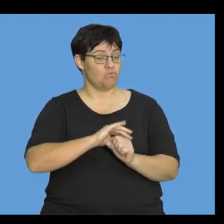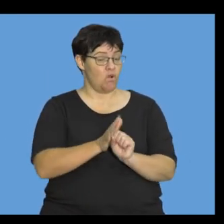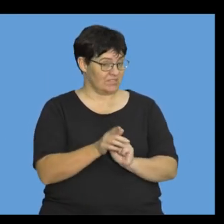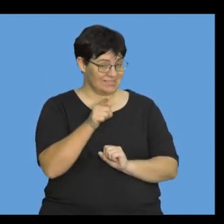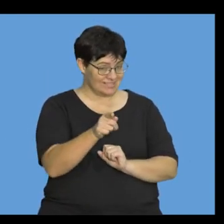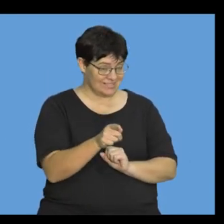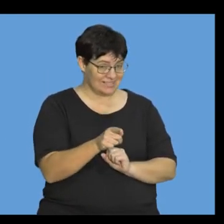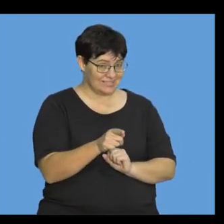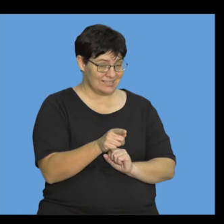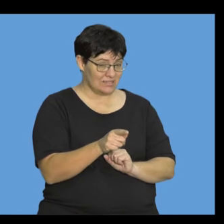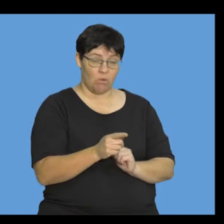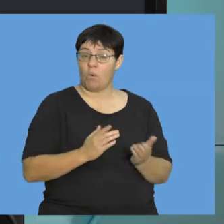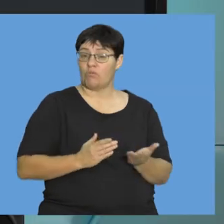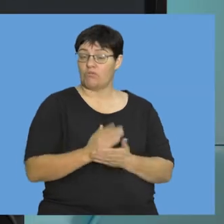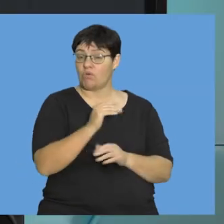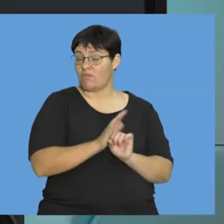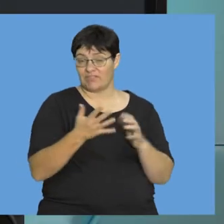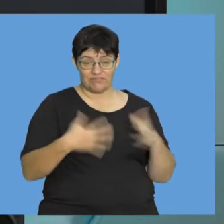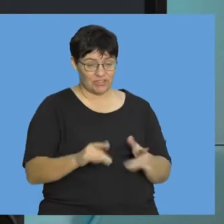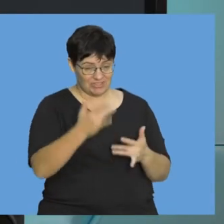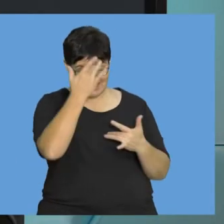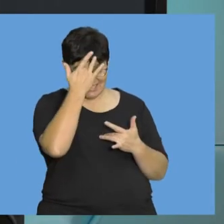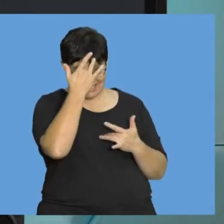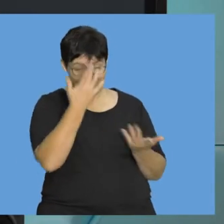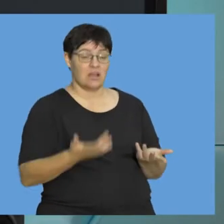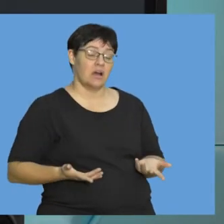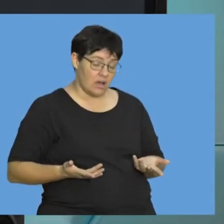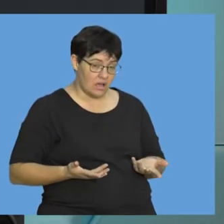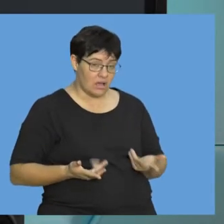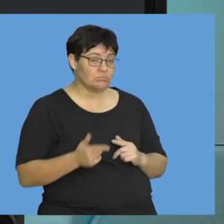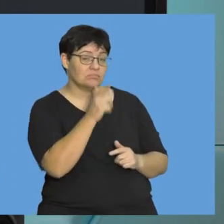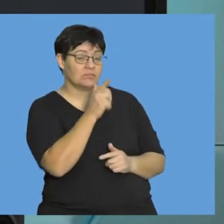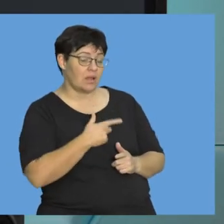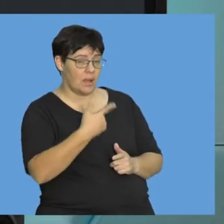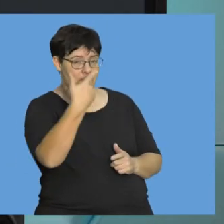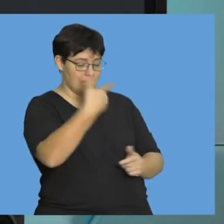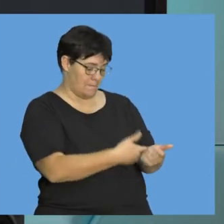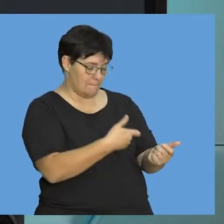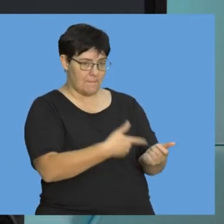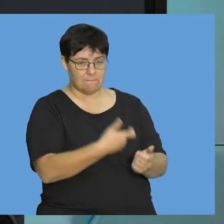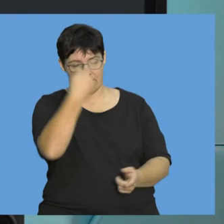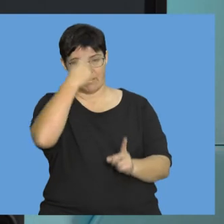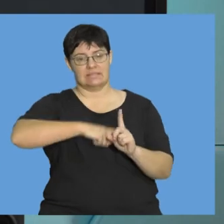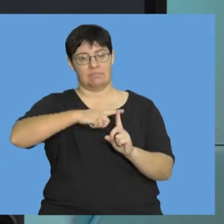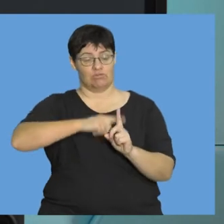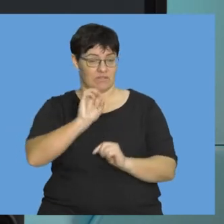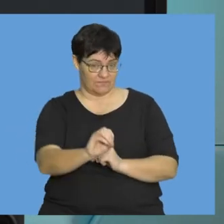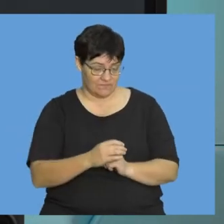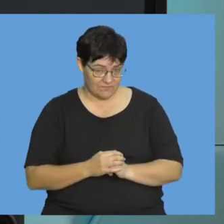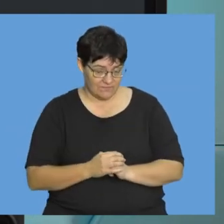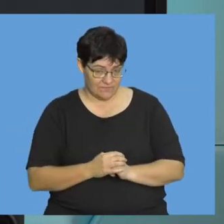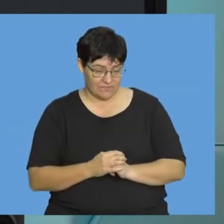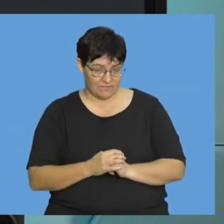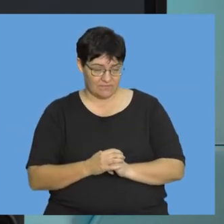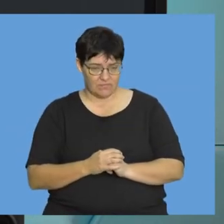are going through COVID, if you've been through COVID, all right, wherever you go, what are they taking?